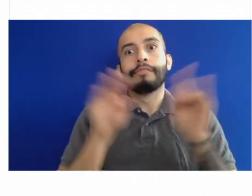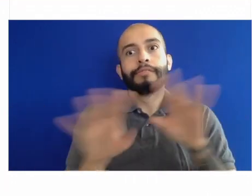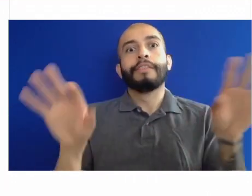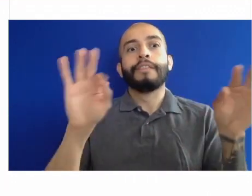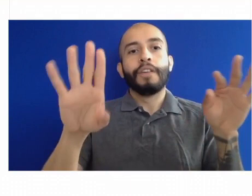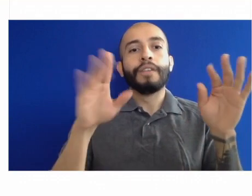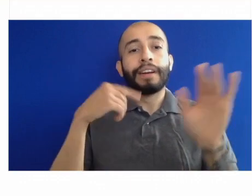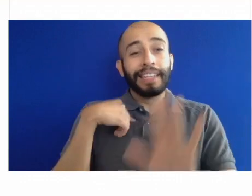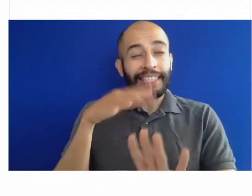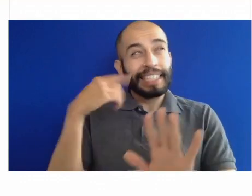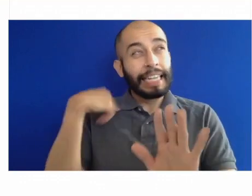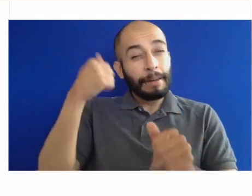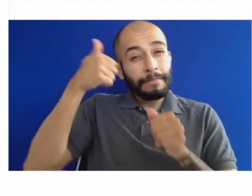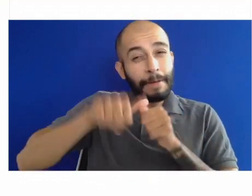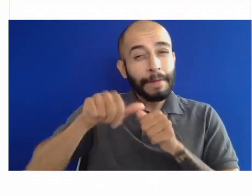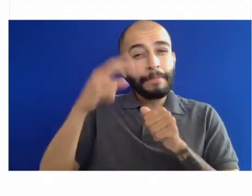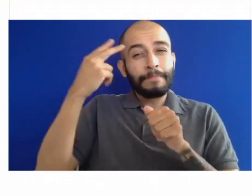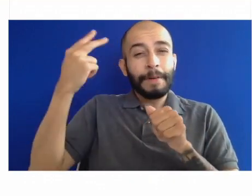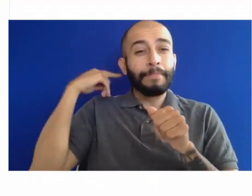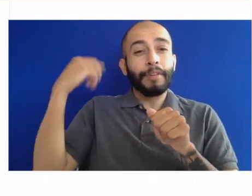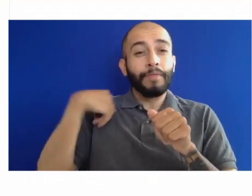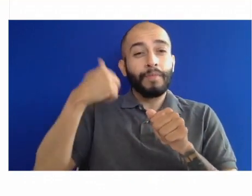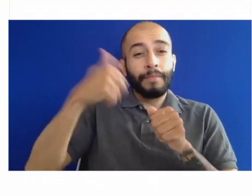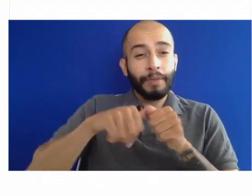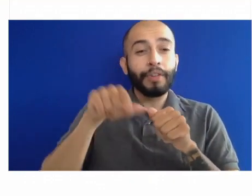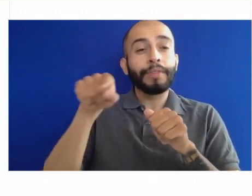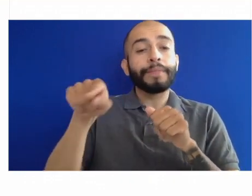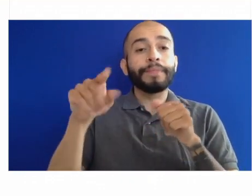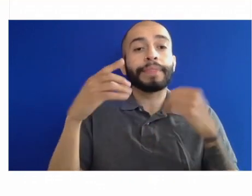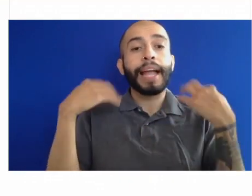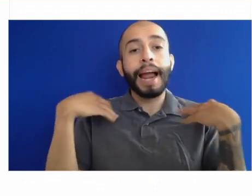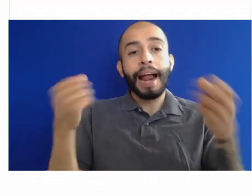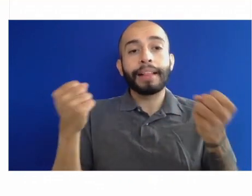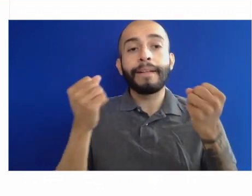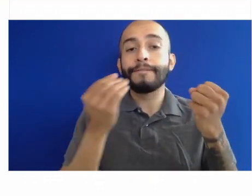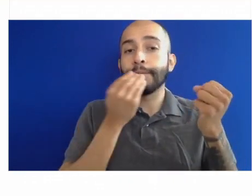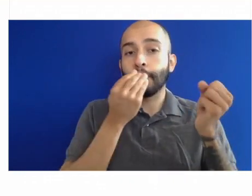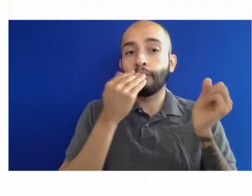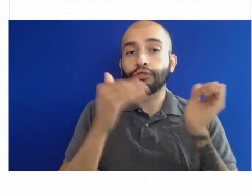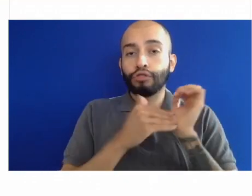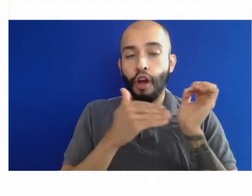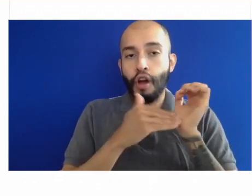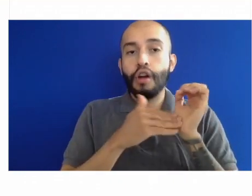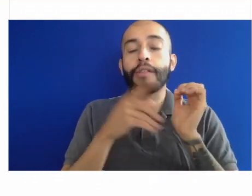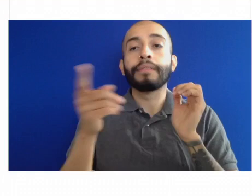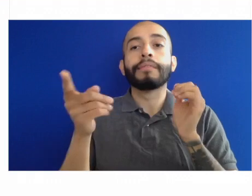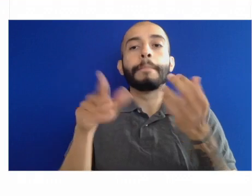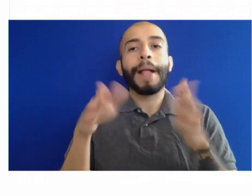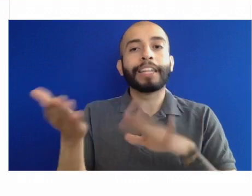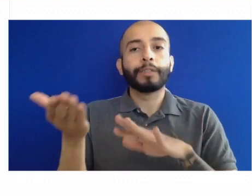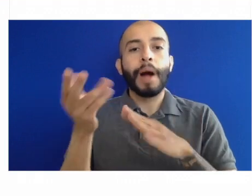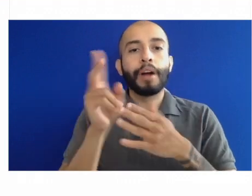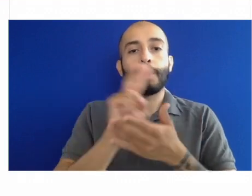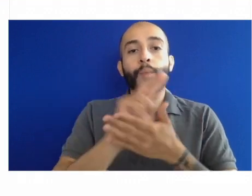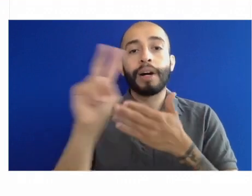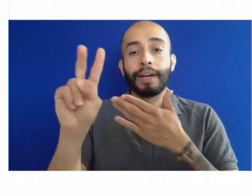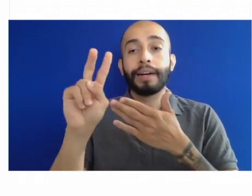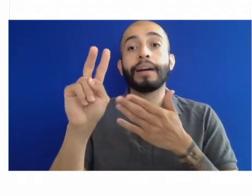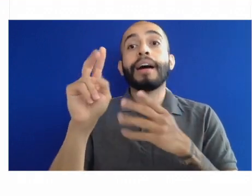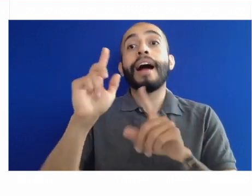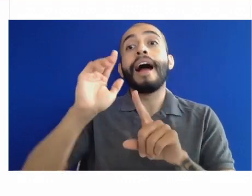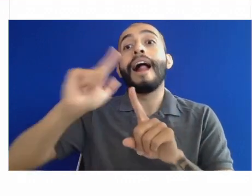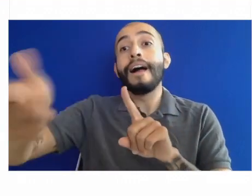doctor died 2 weeks after receiving the COVID vaccine. This was by the Chicago Tribune, I believe, published this initially, if I'm not